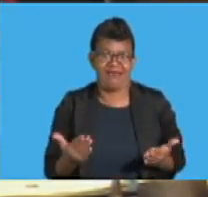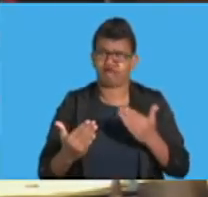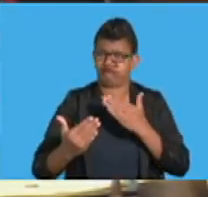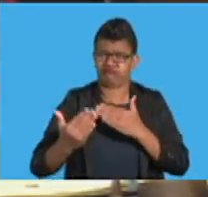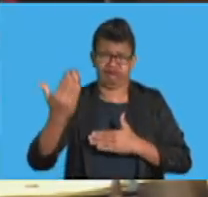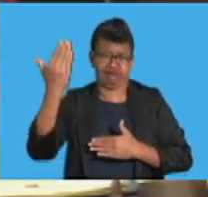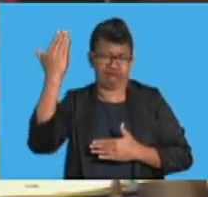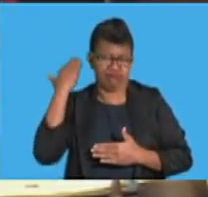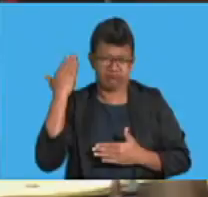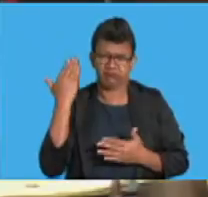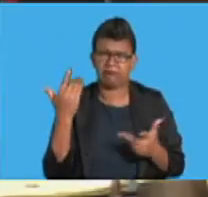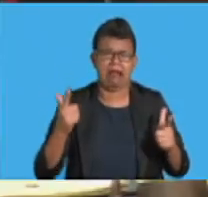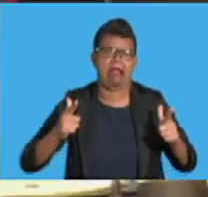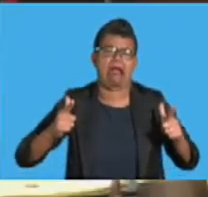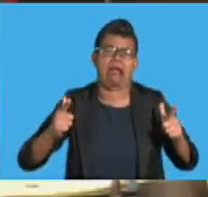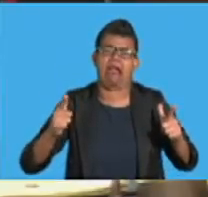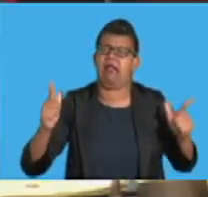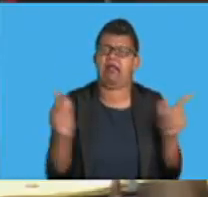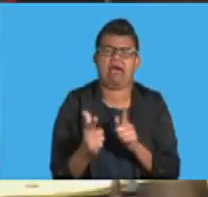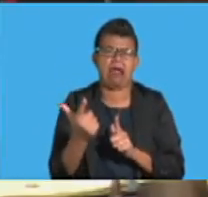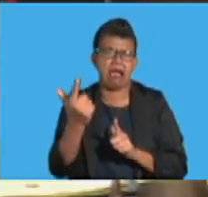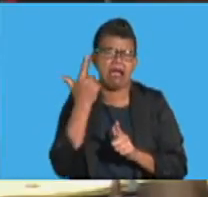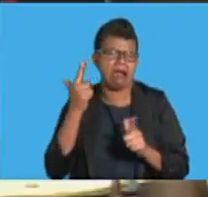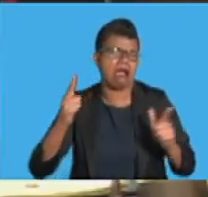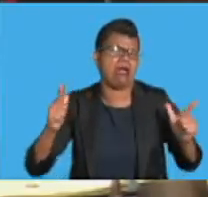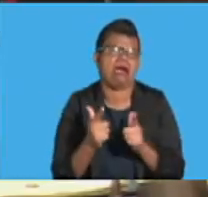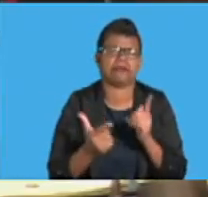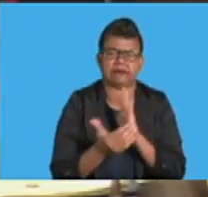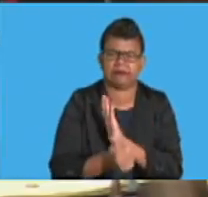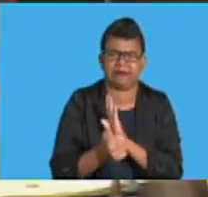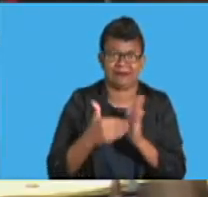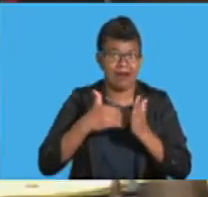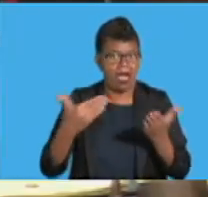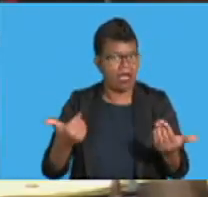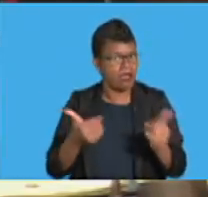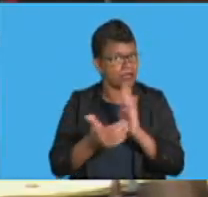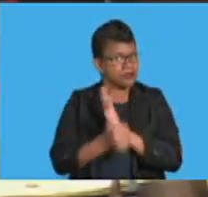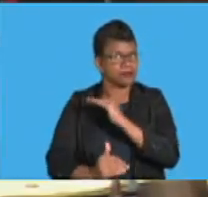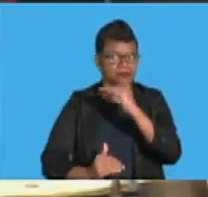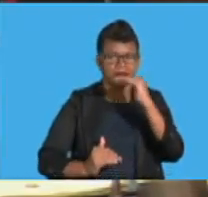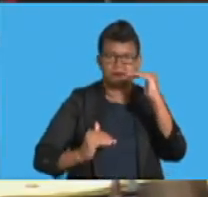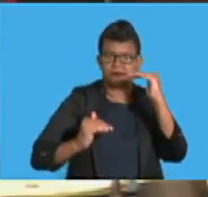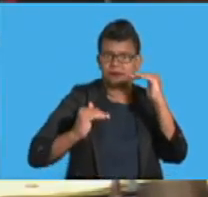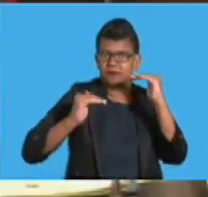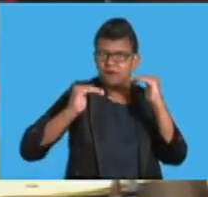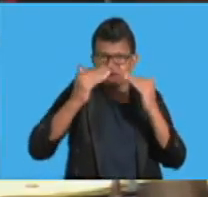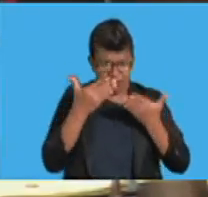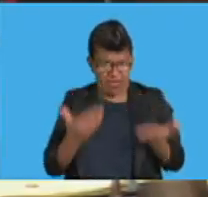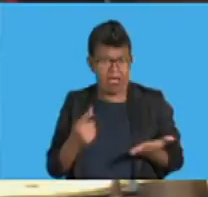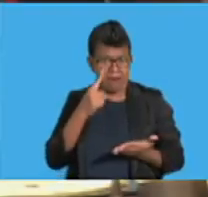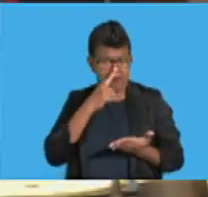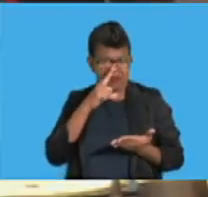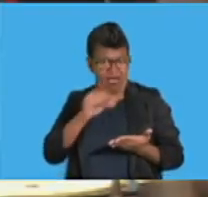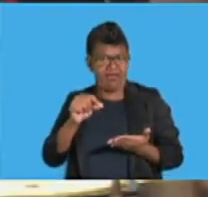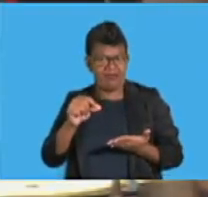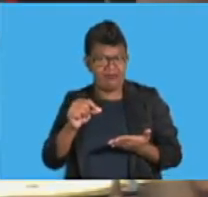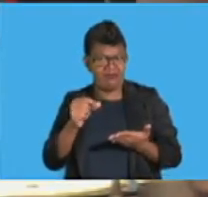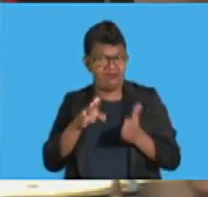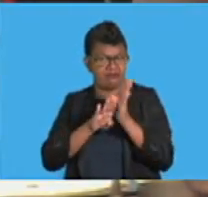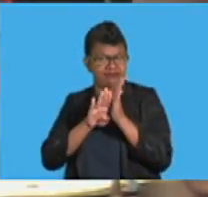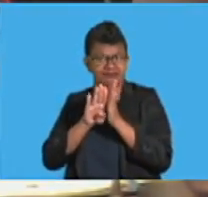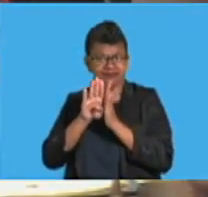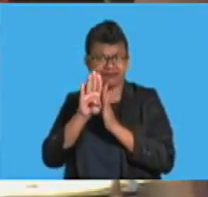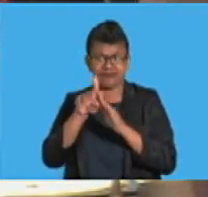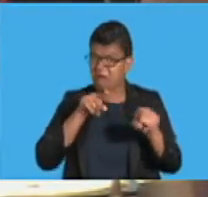sure testimony that people's lives are changing. Fiji and Fijians are moving forward, Madam Speaker. Fiji and Fijians are